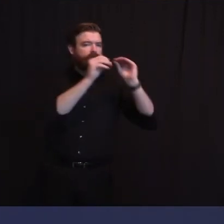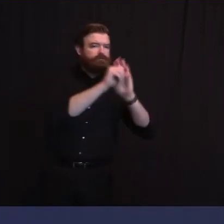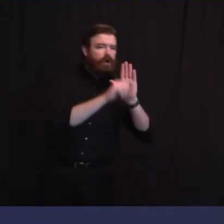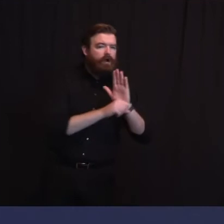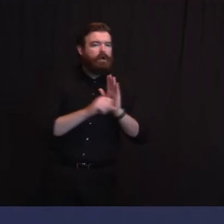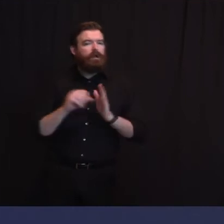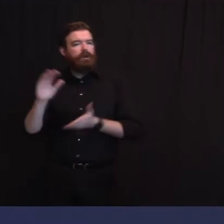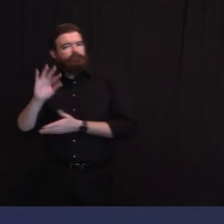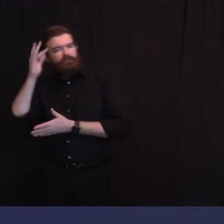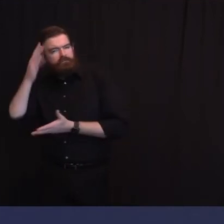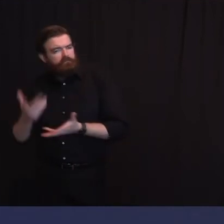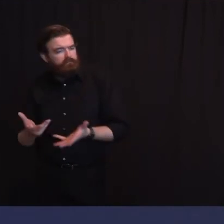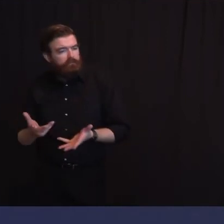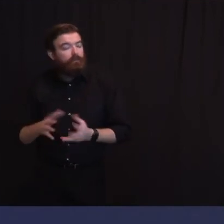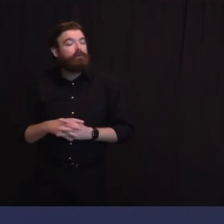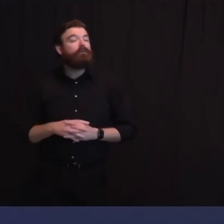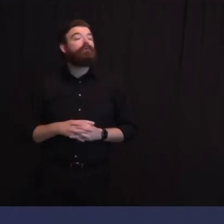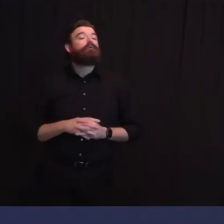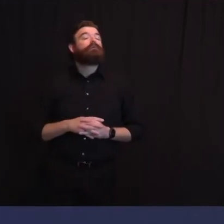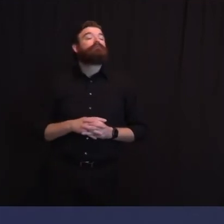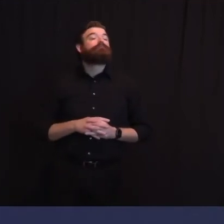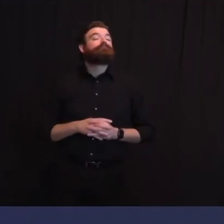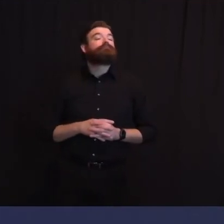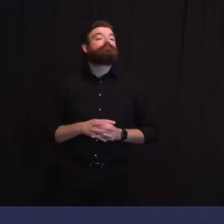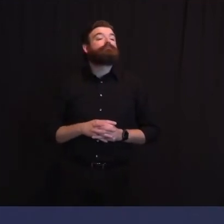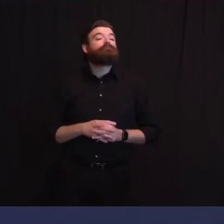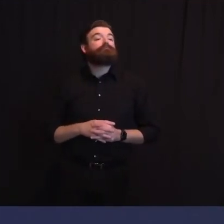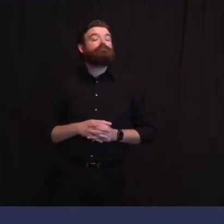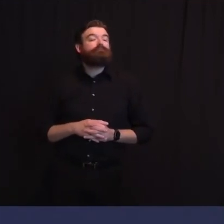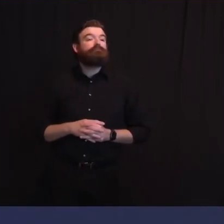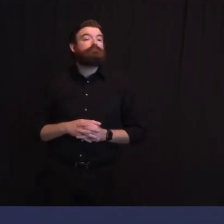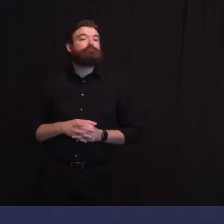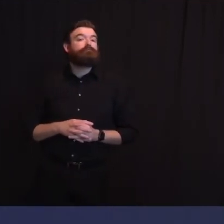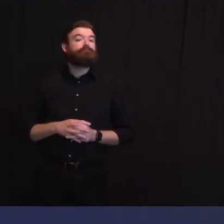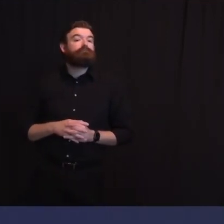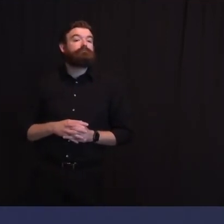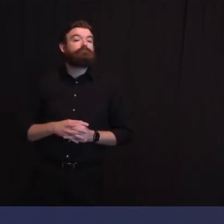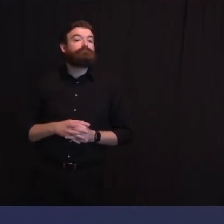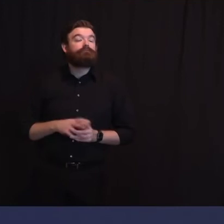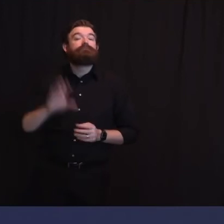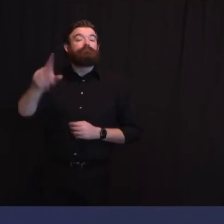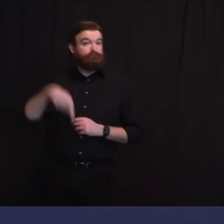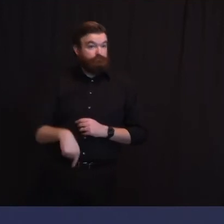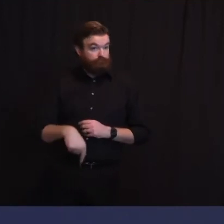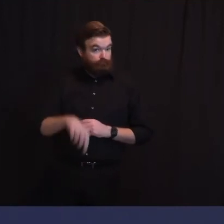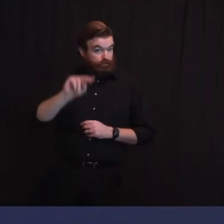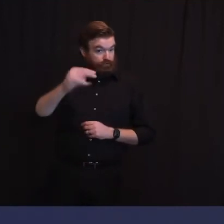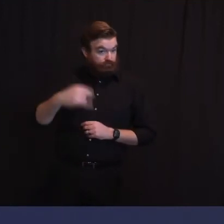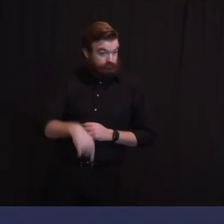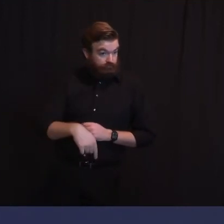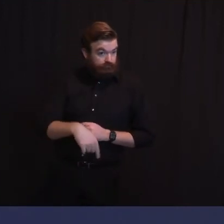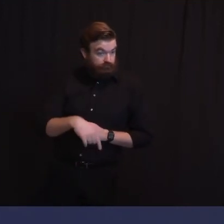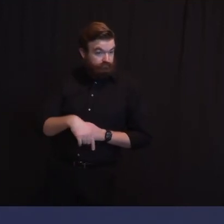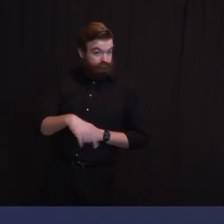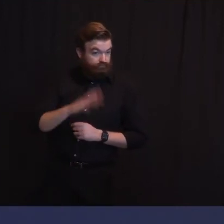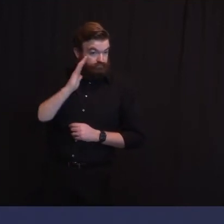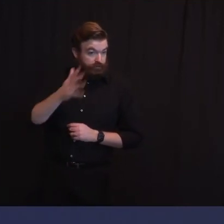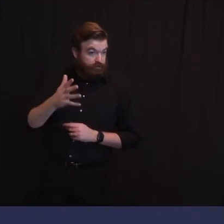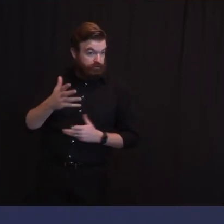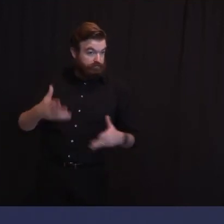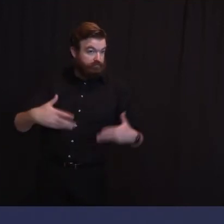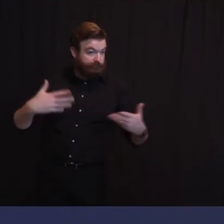whether you are in favor of that, if you've spoken to anyone in the administration about New Jersey hosting one of those, and what the status of